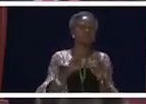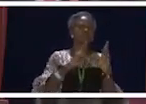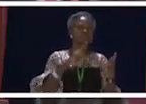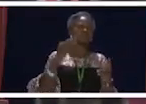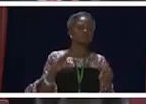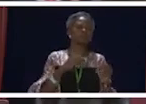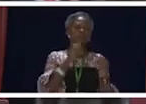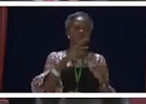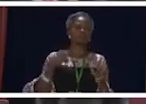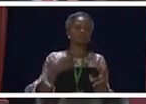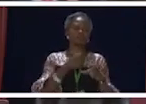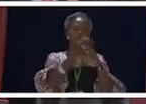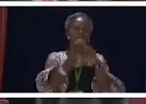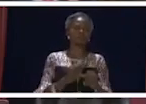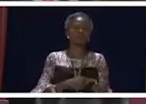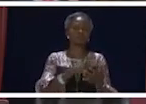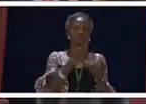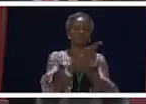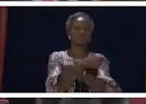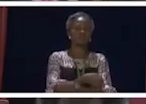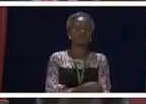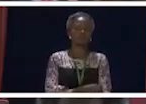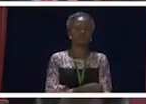the blessings we are going to receive today,